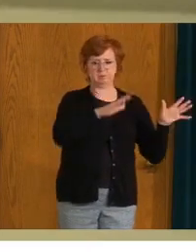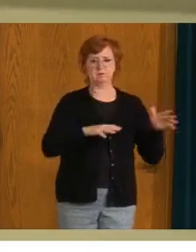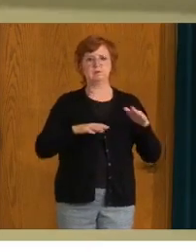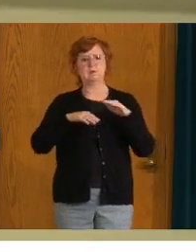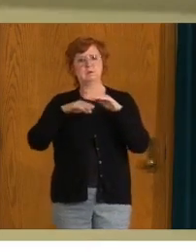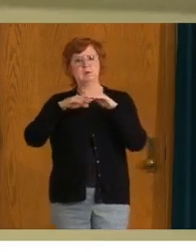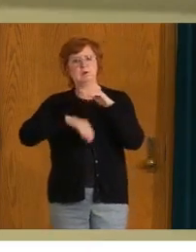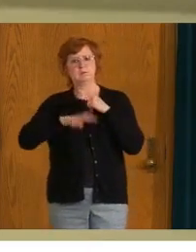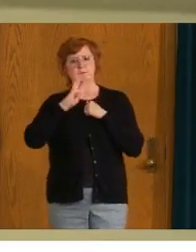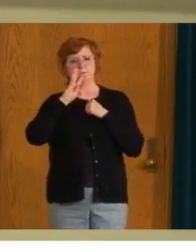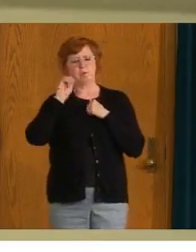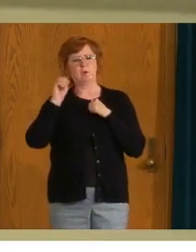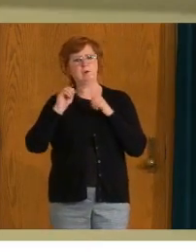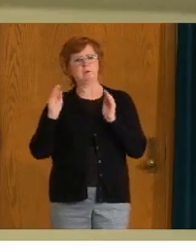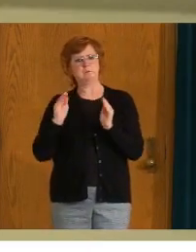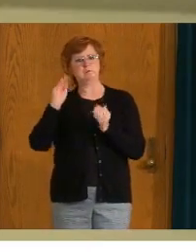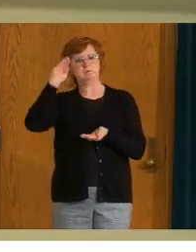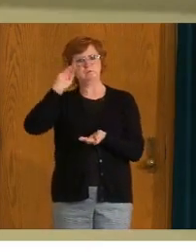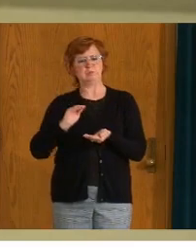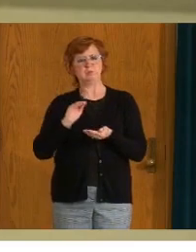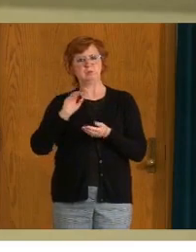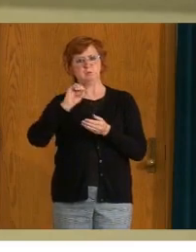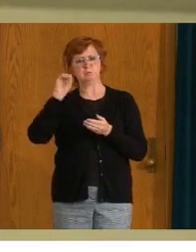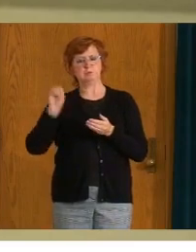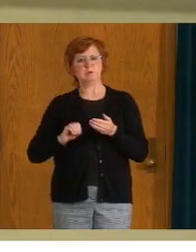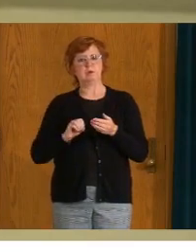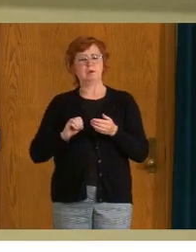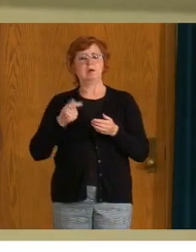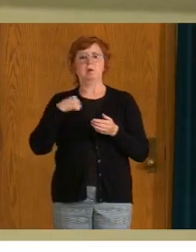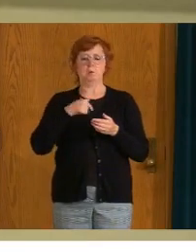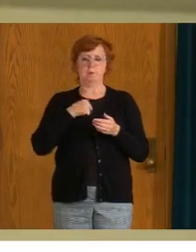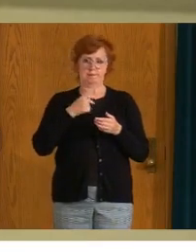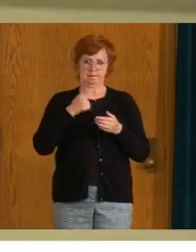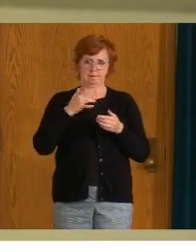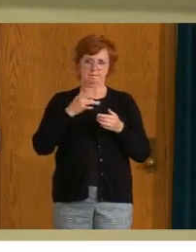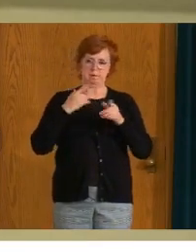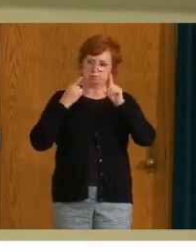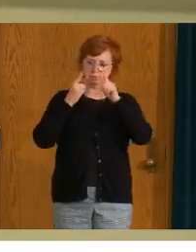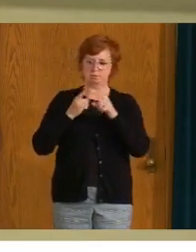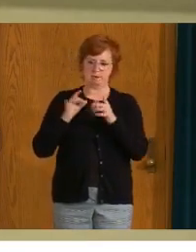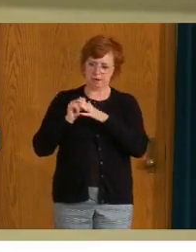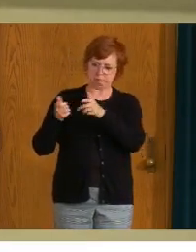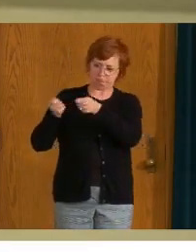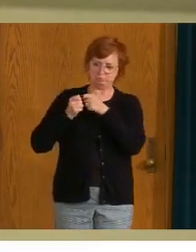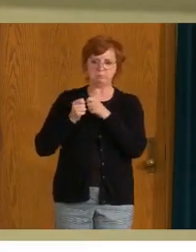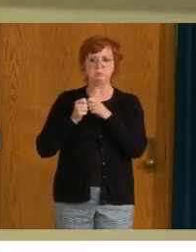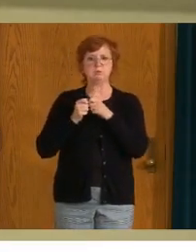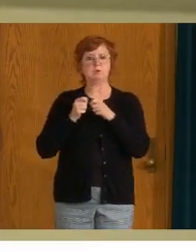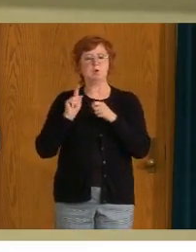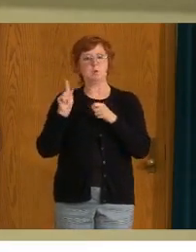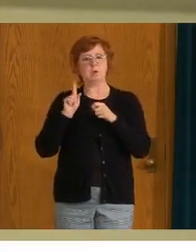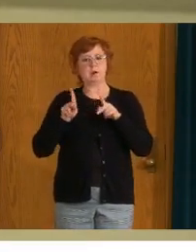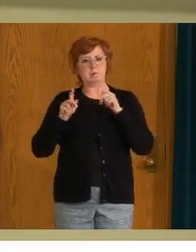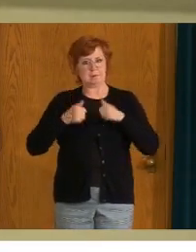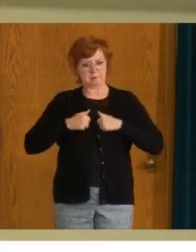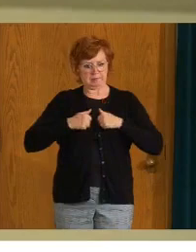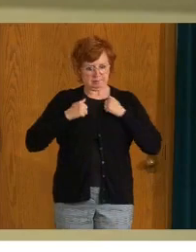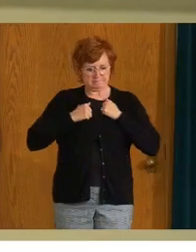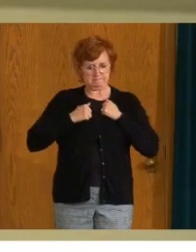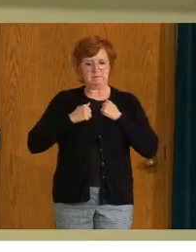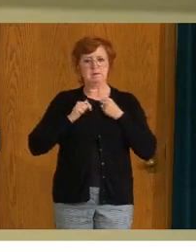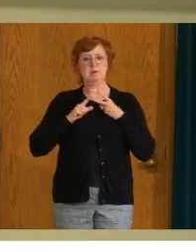people live, work, and play, to provide easy, convenient access to those age